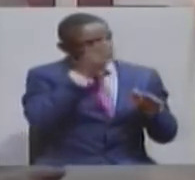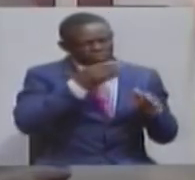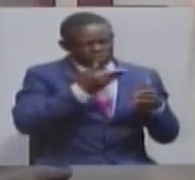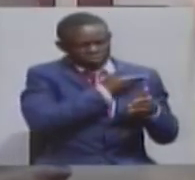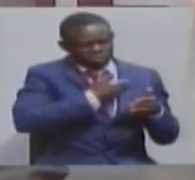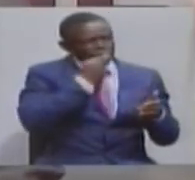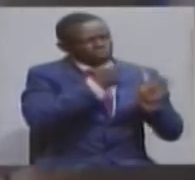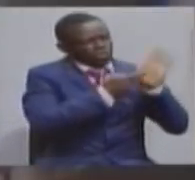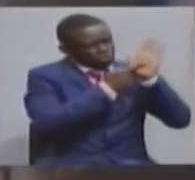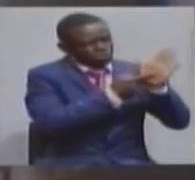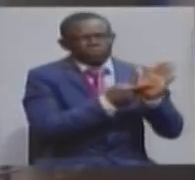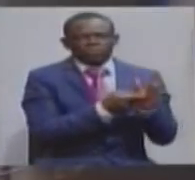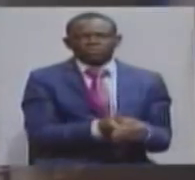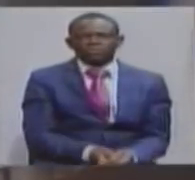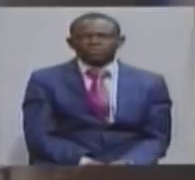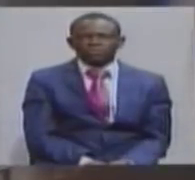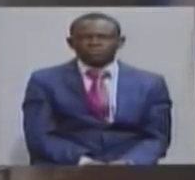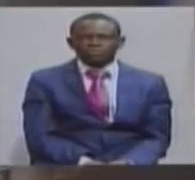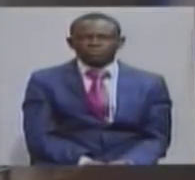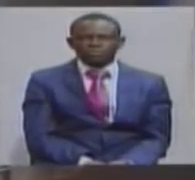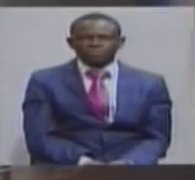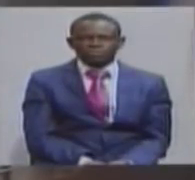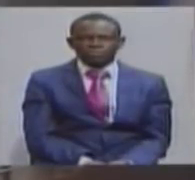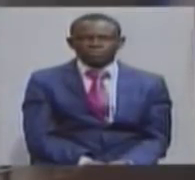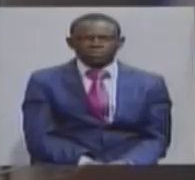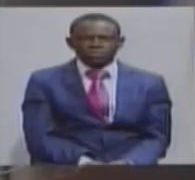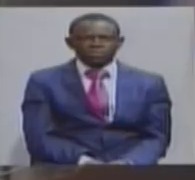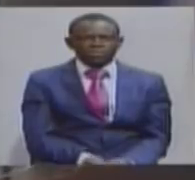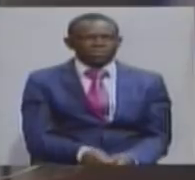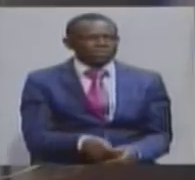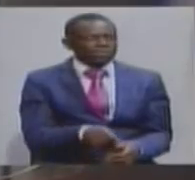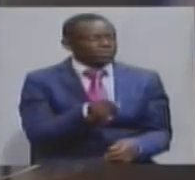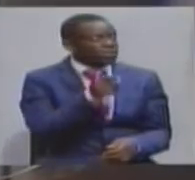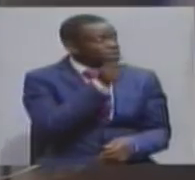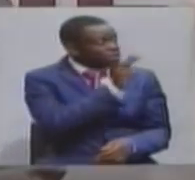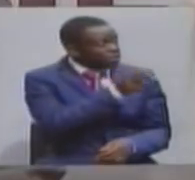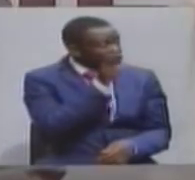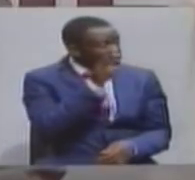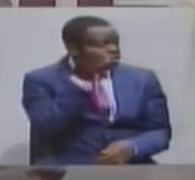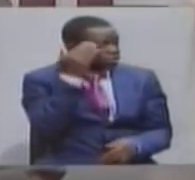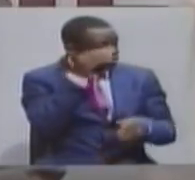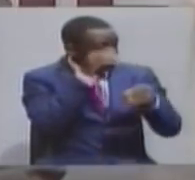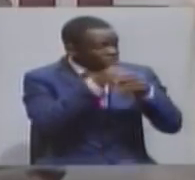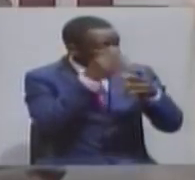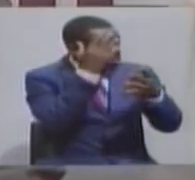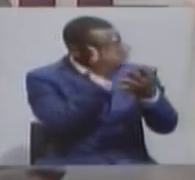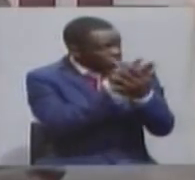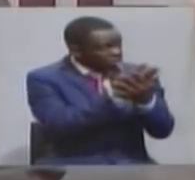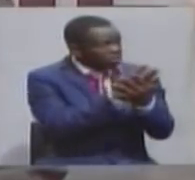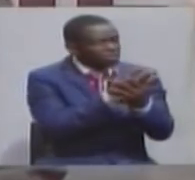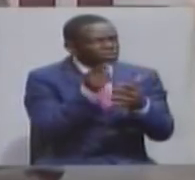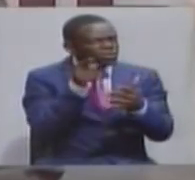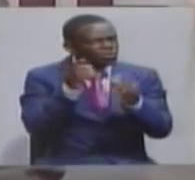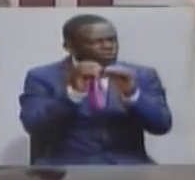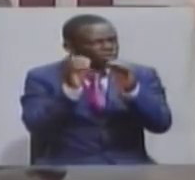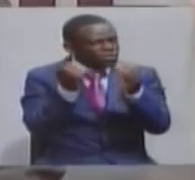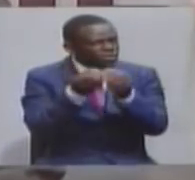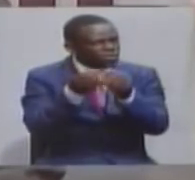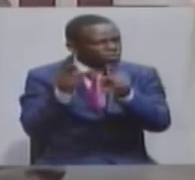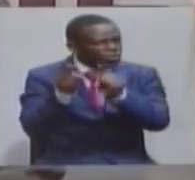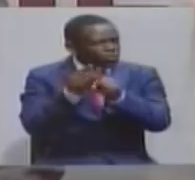failed to requirements? go to meet Mr. Hichilema, but Commonwealth did? The Commonwealth and many other players went to meet whoever they wanted to